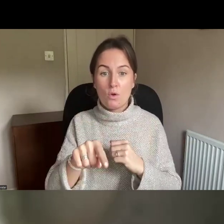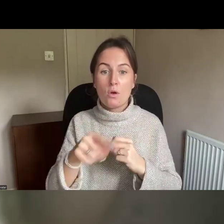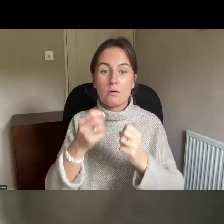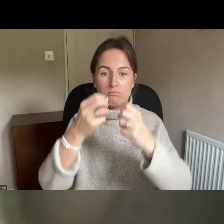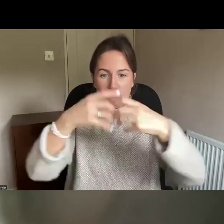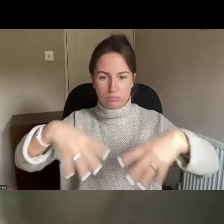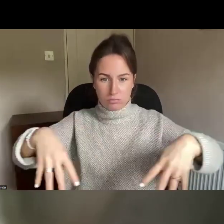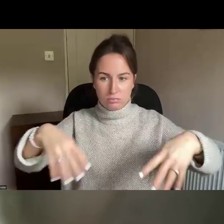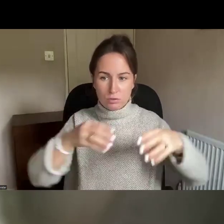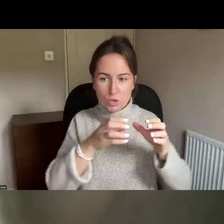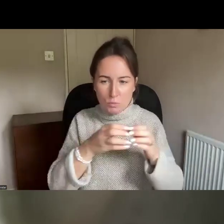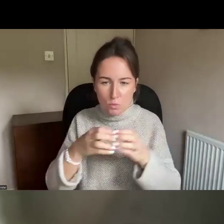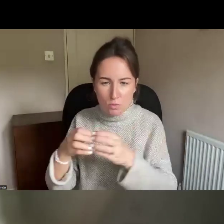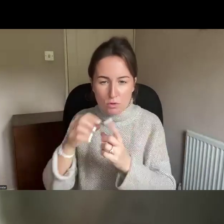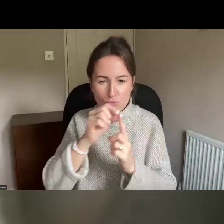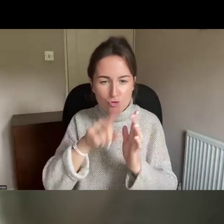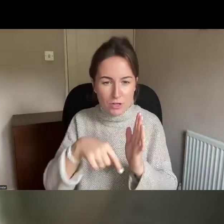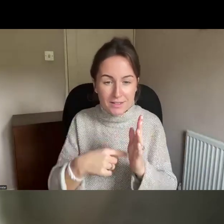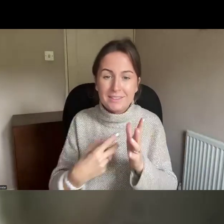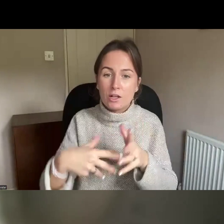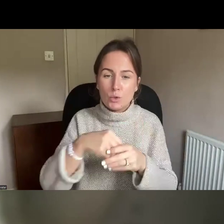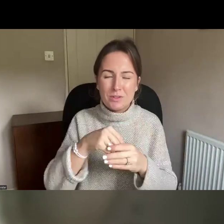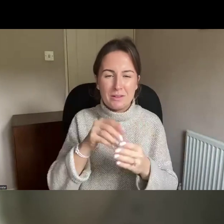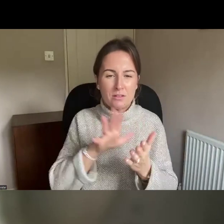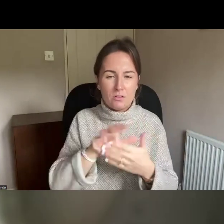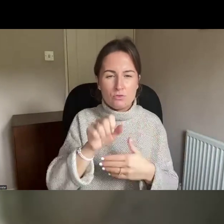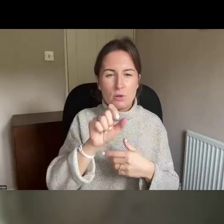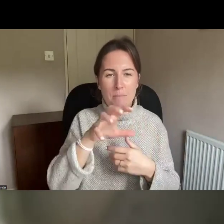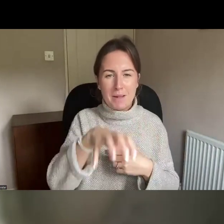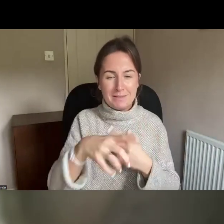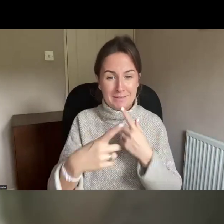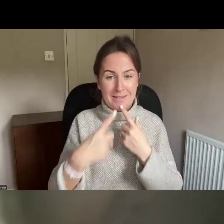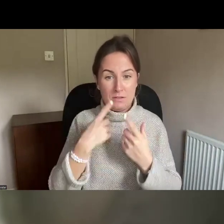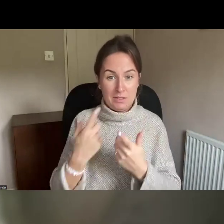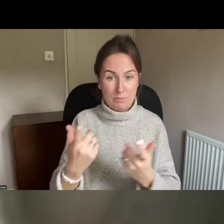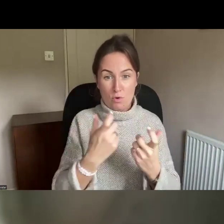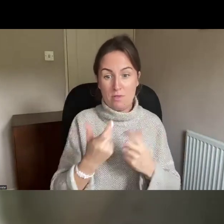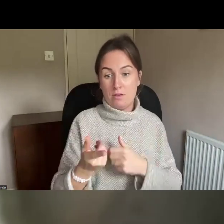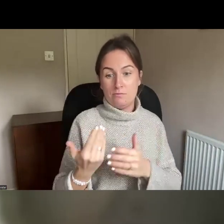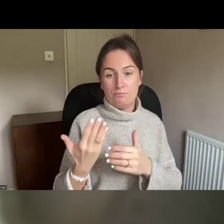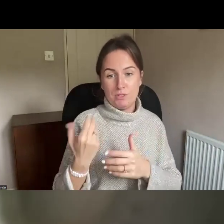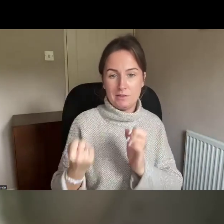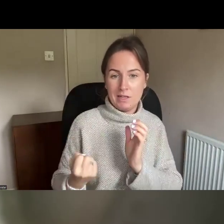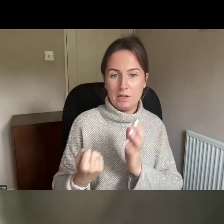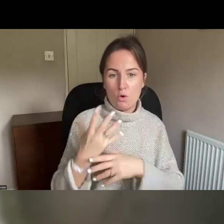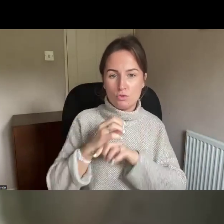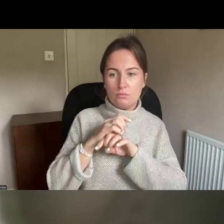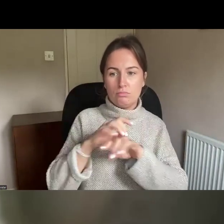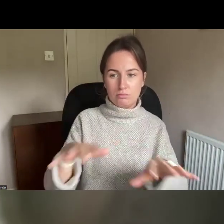projects, including the Culture and Place Data Explorer, which we've recently launched. And I'll talk now about kind of how